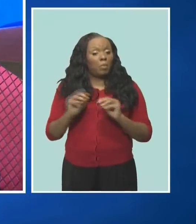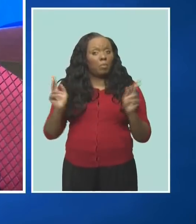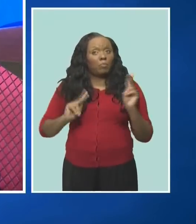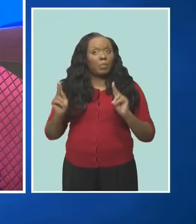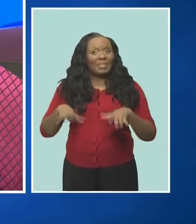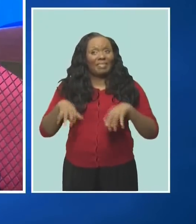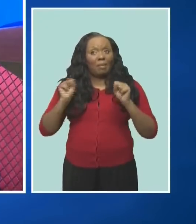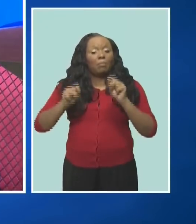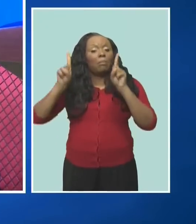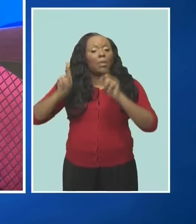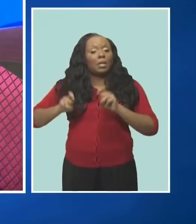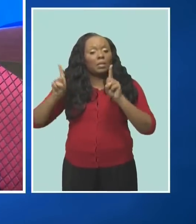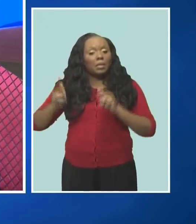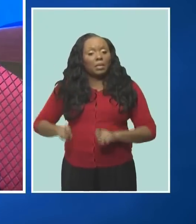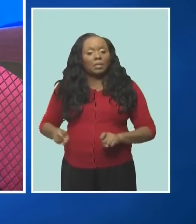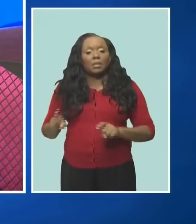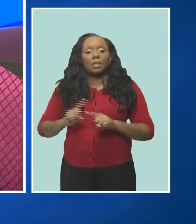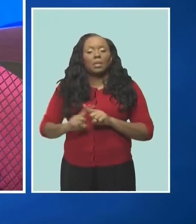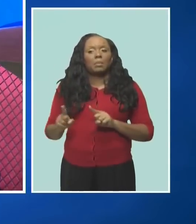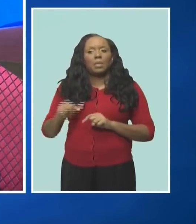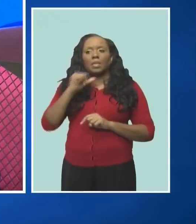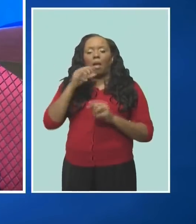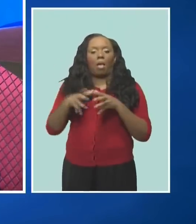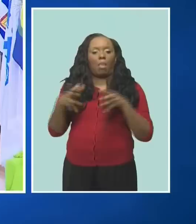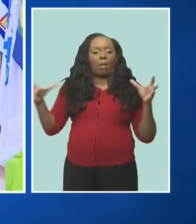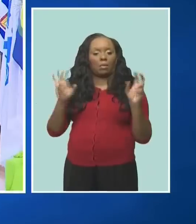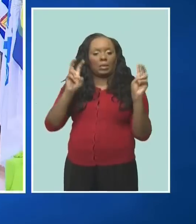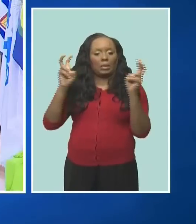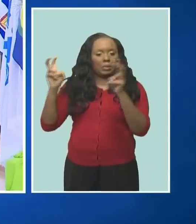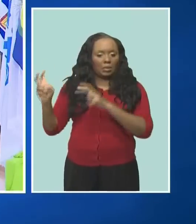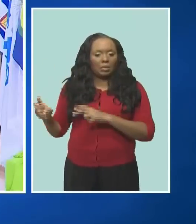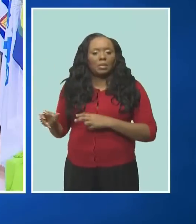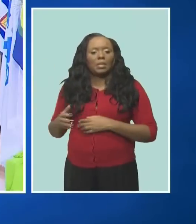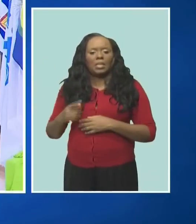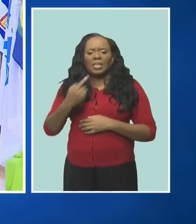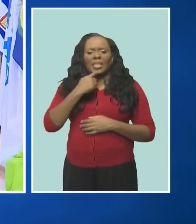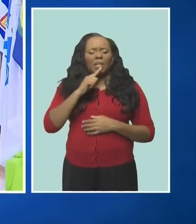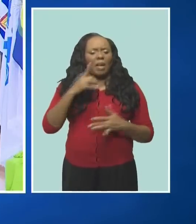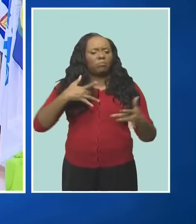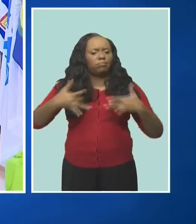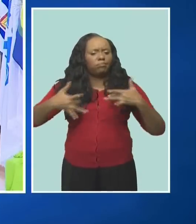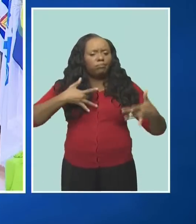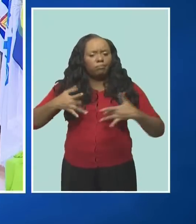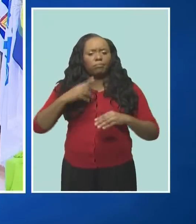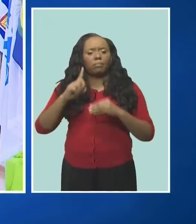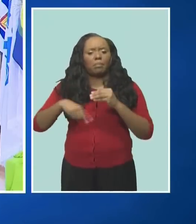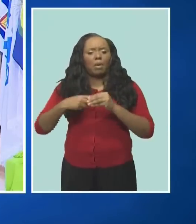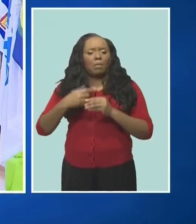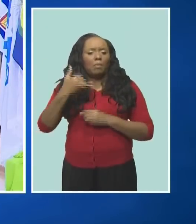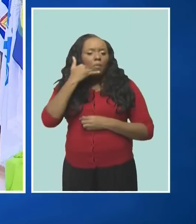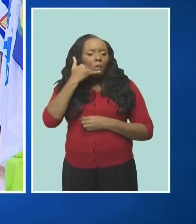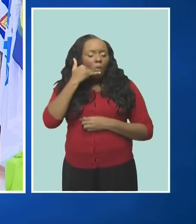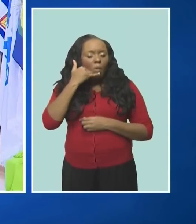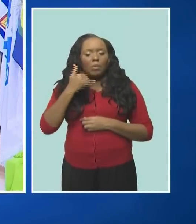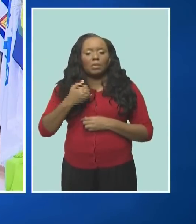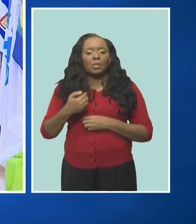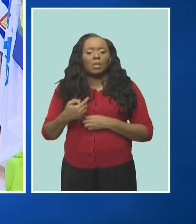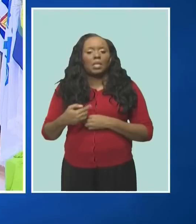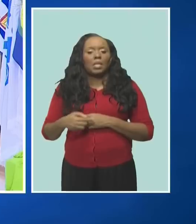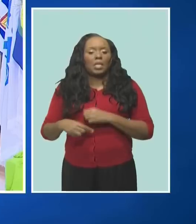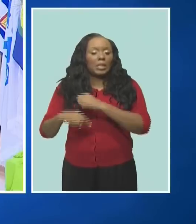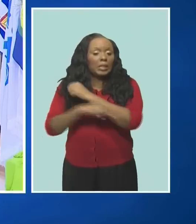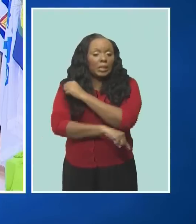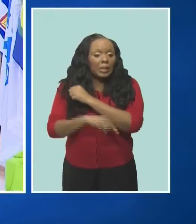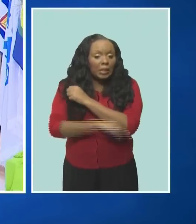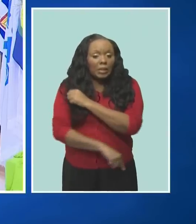CXC exams, less subjects were written. She shared CXC's concerns regarding the use of cell phones and cheating, along with attempts